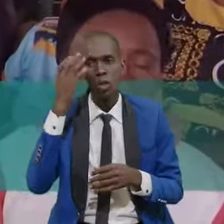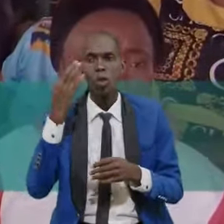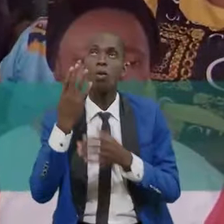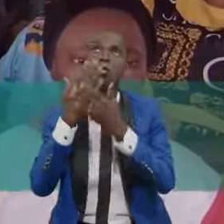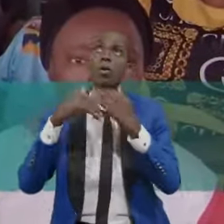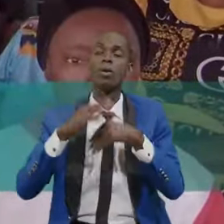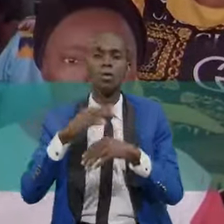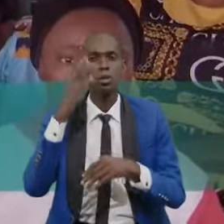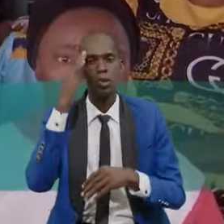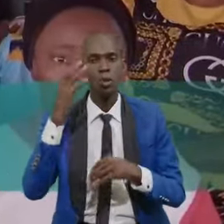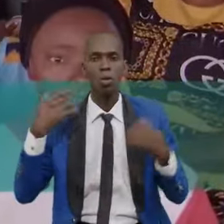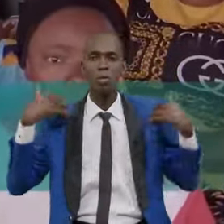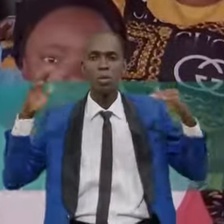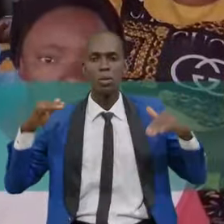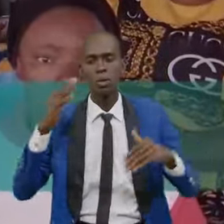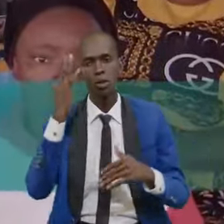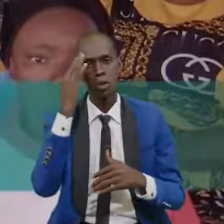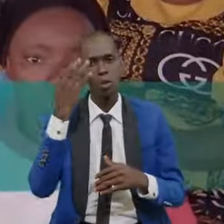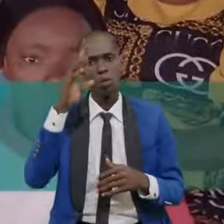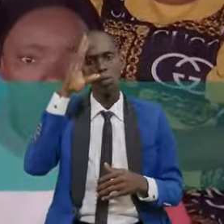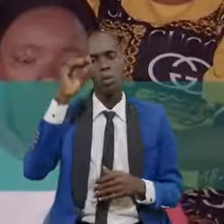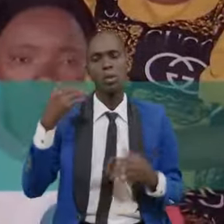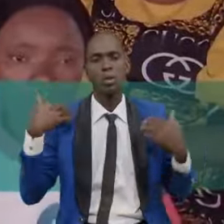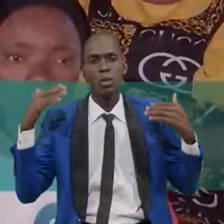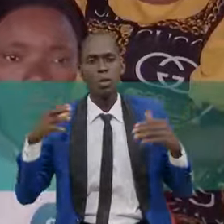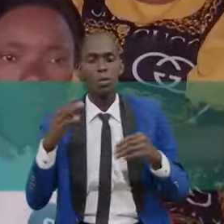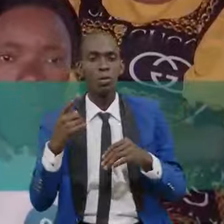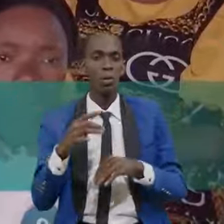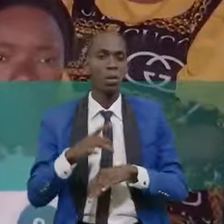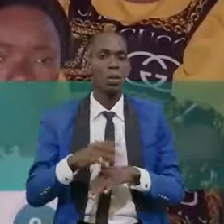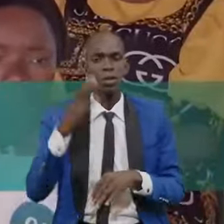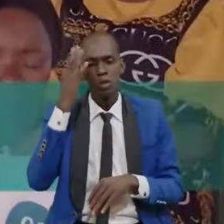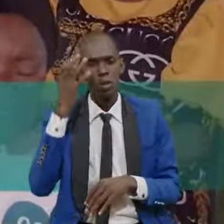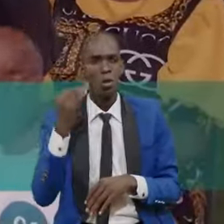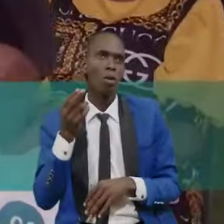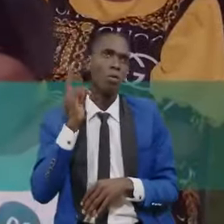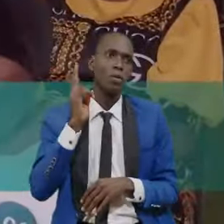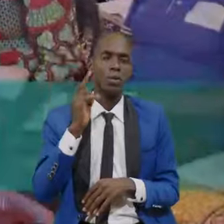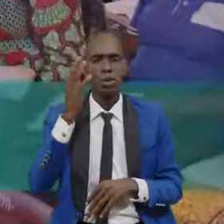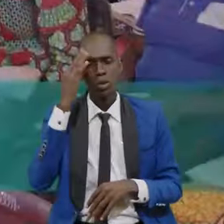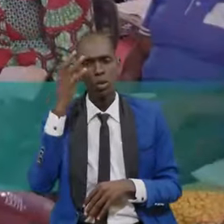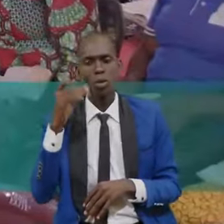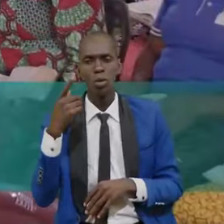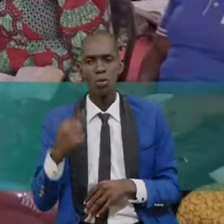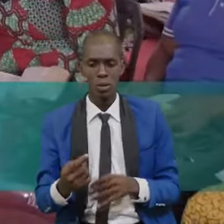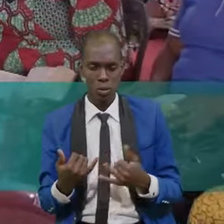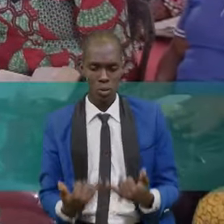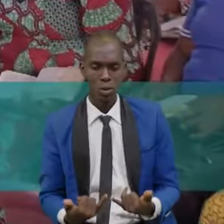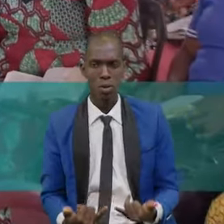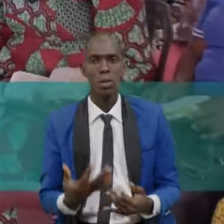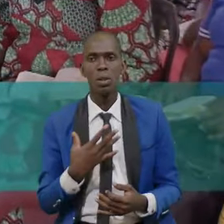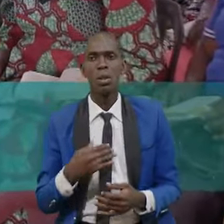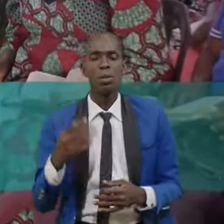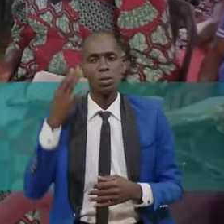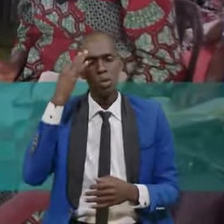of angels, knowledge of men, knowledge of the earth, knowledge of history, knowledge of the present, and knowledge of prophecy.